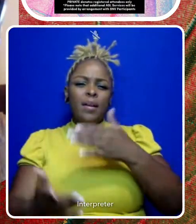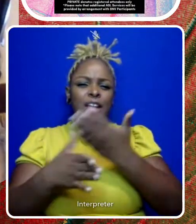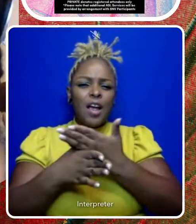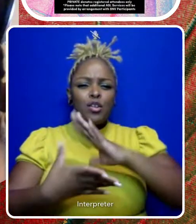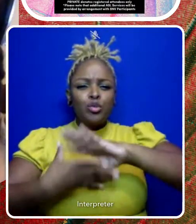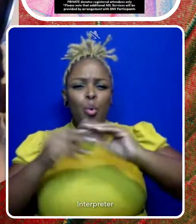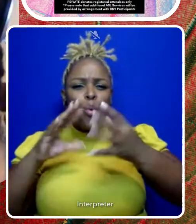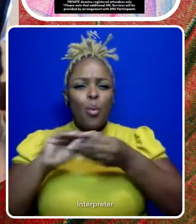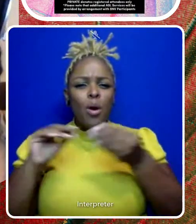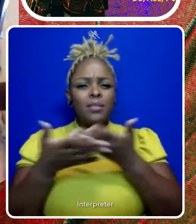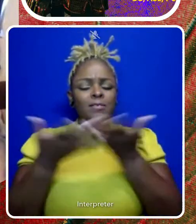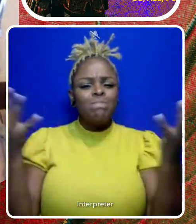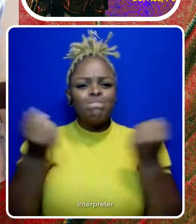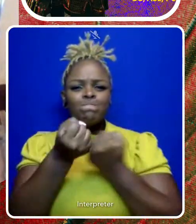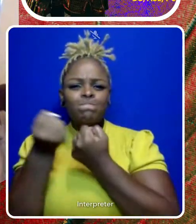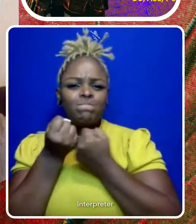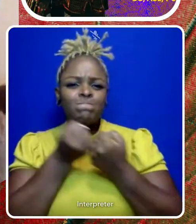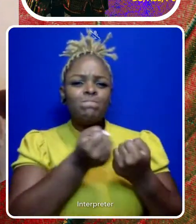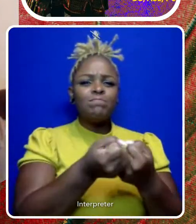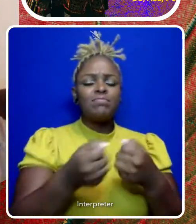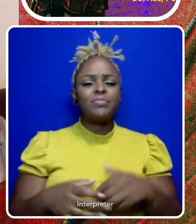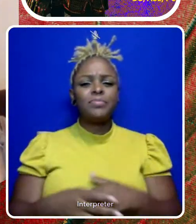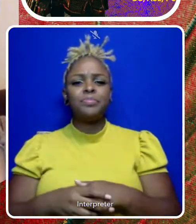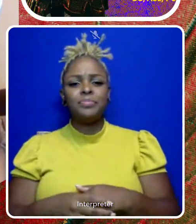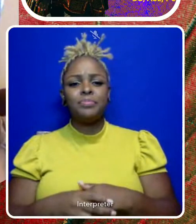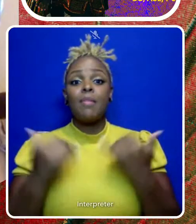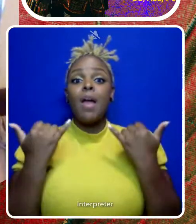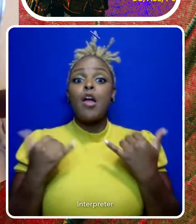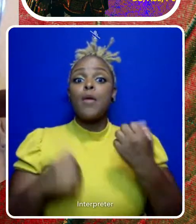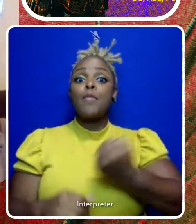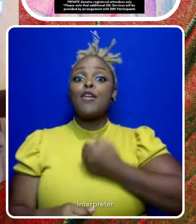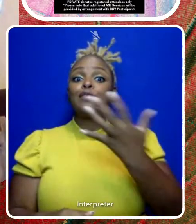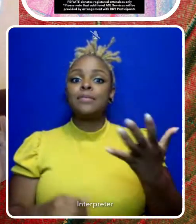for everyone. Yeah?